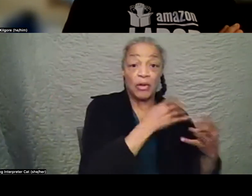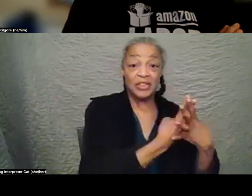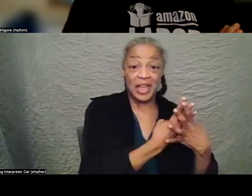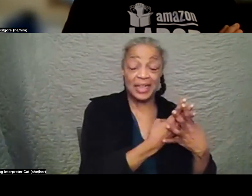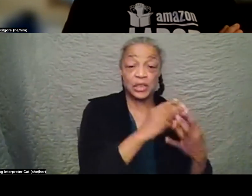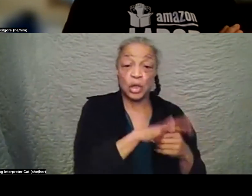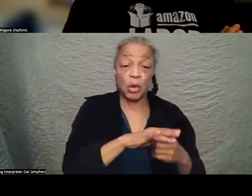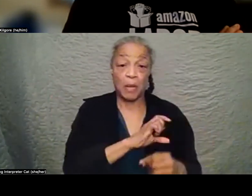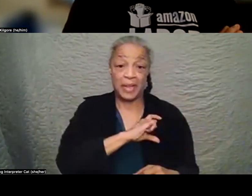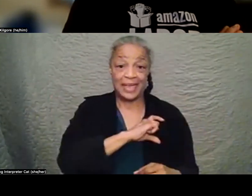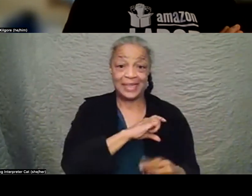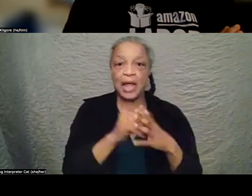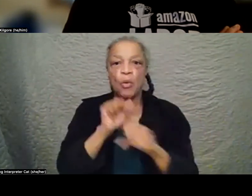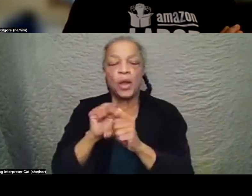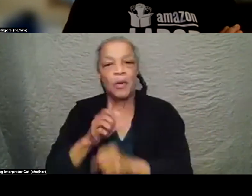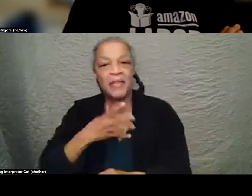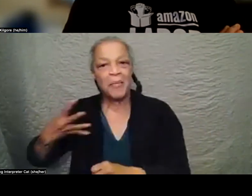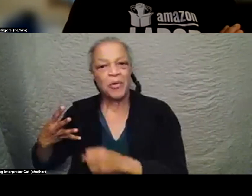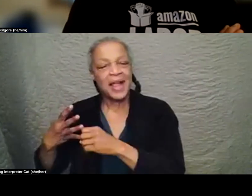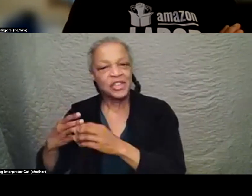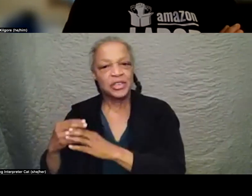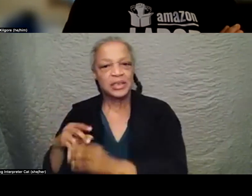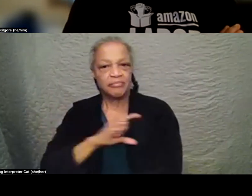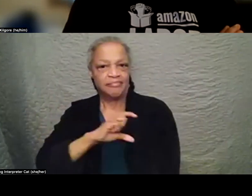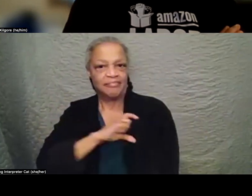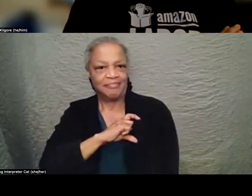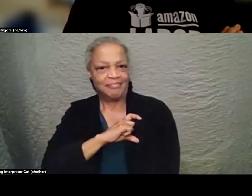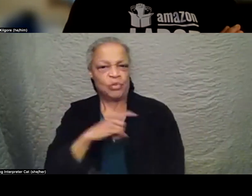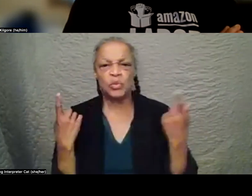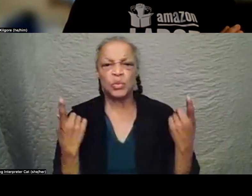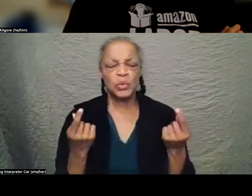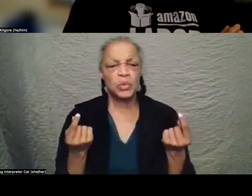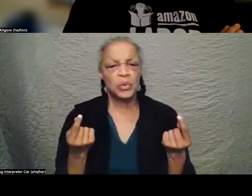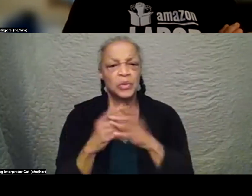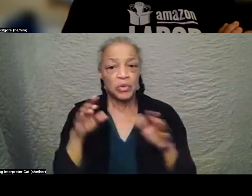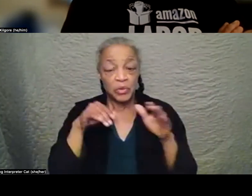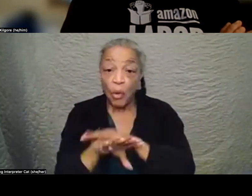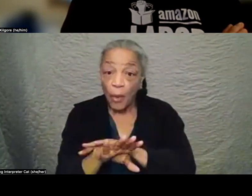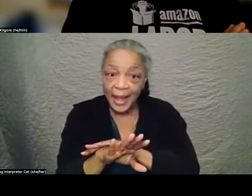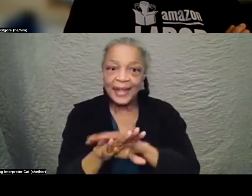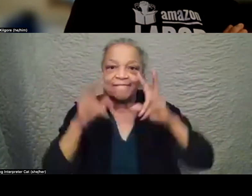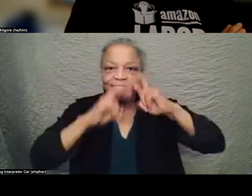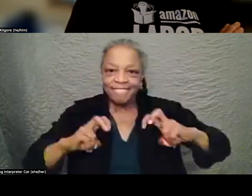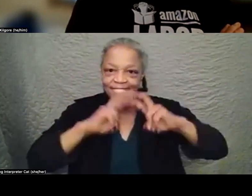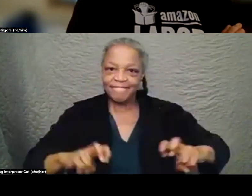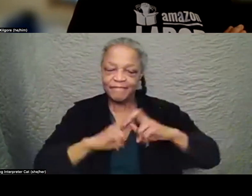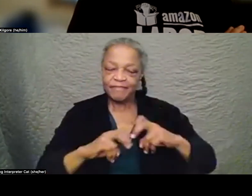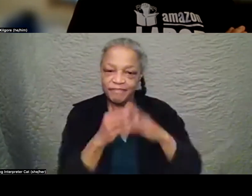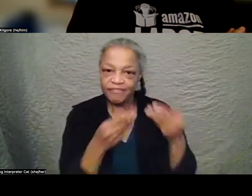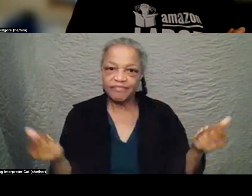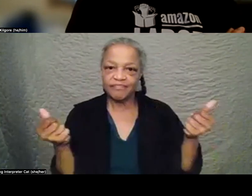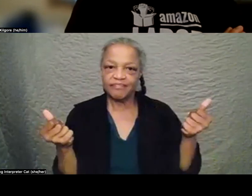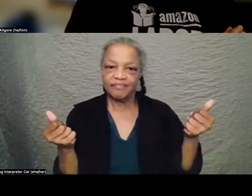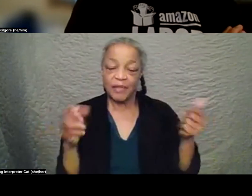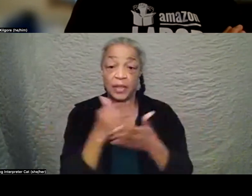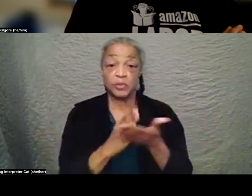are working more and more with immigration agents. What can we do to be able to actually go in on this as we're understanding that it's part of